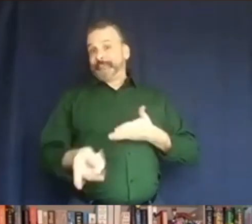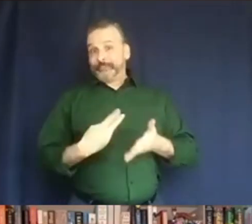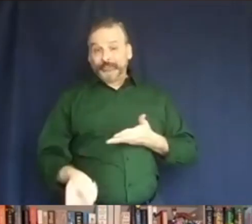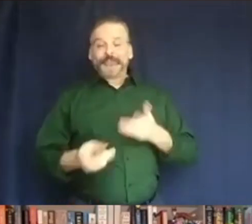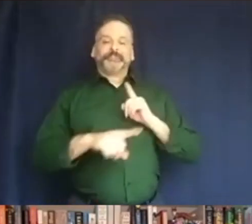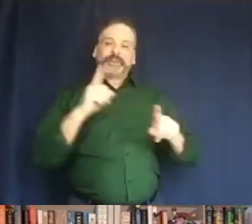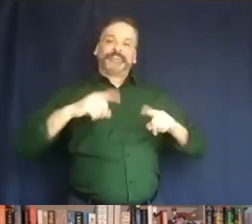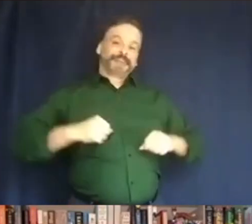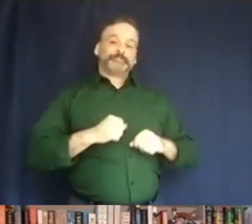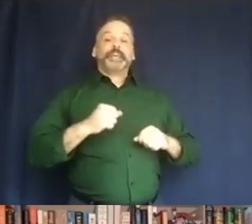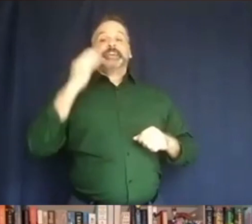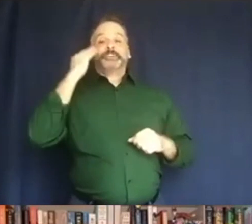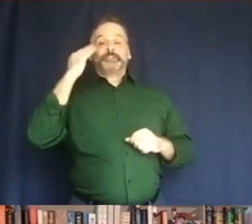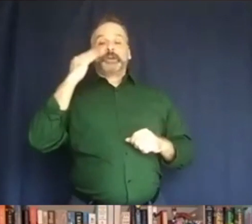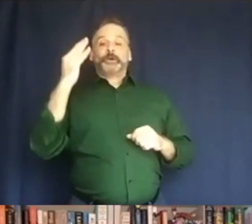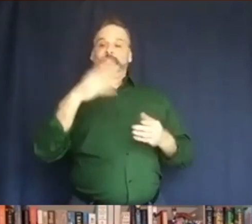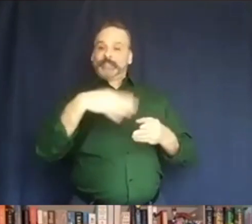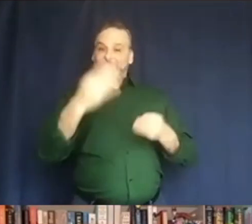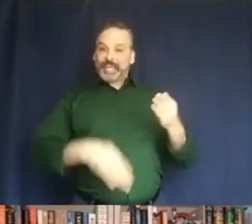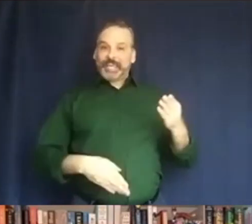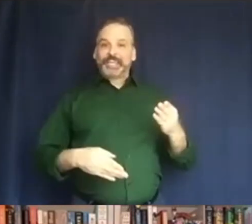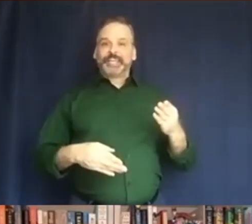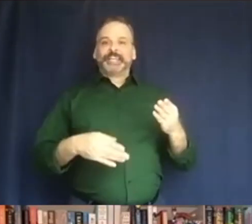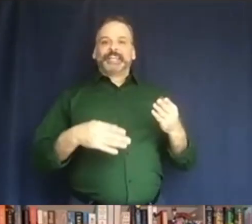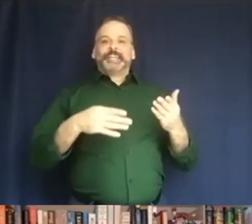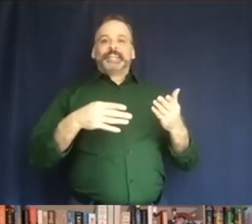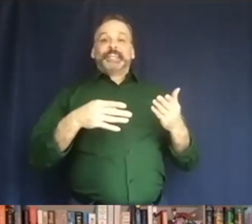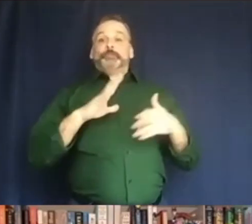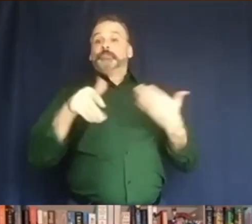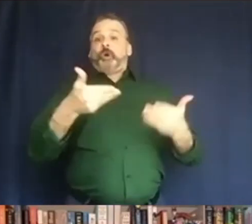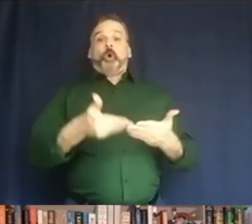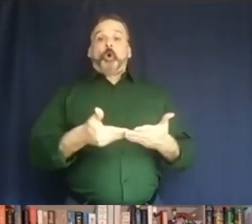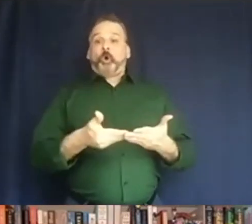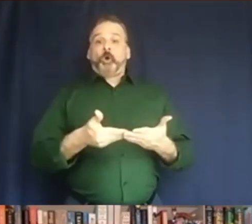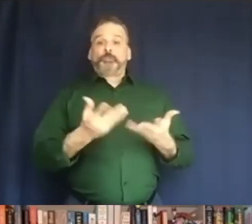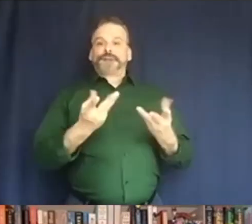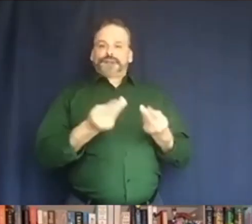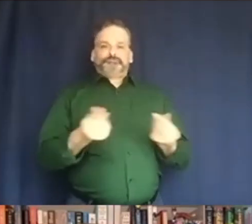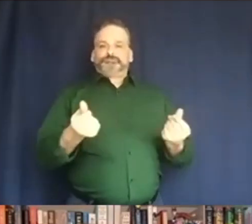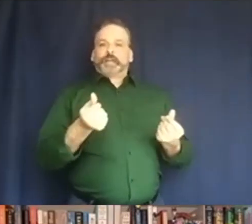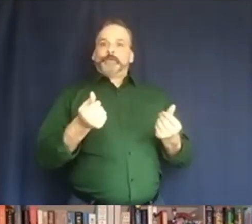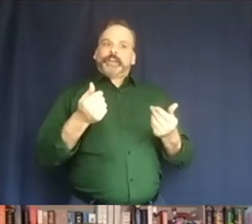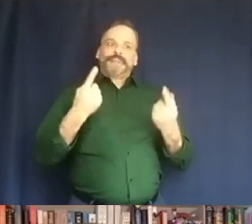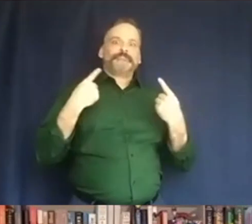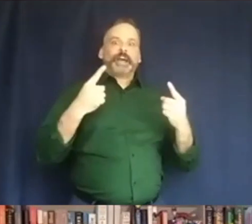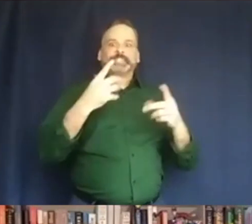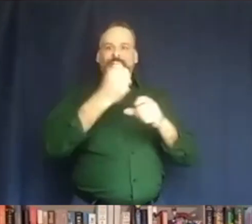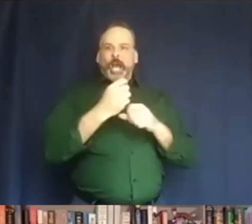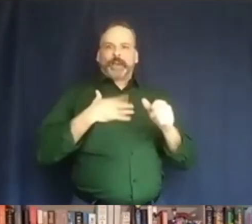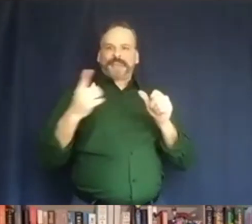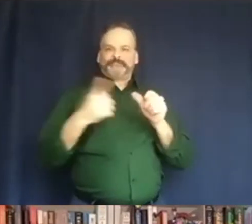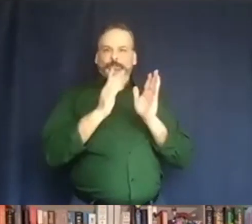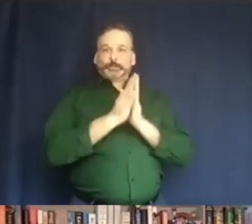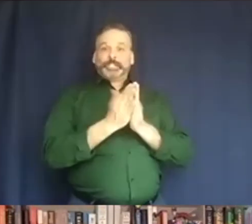you know, that wound up being all the sweeter once I finally got my first book and I got that tactile sensation of getting